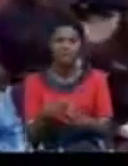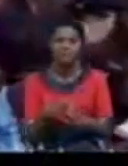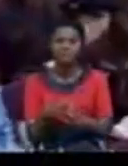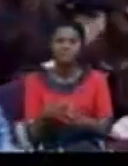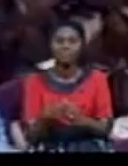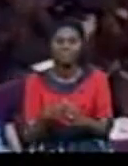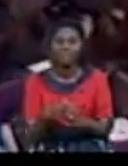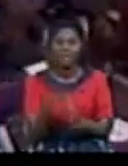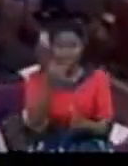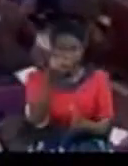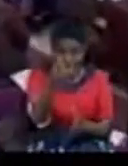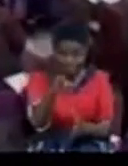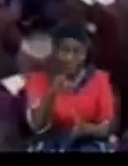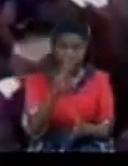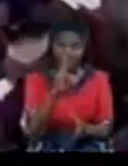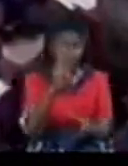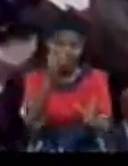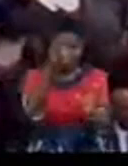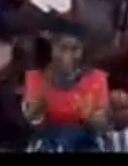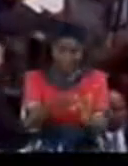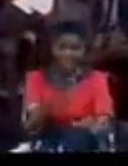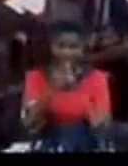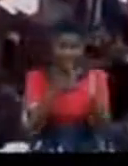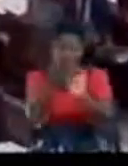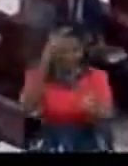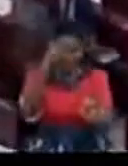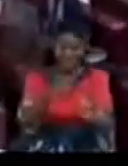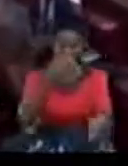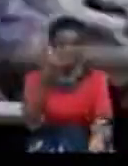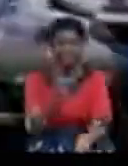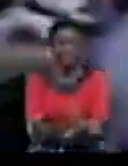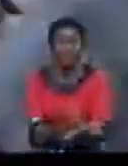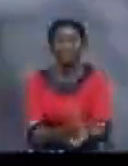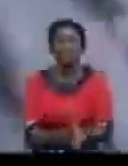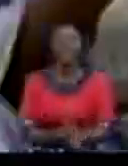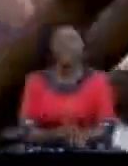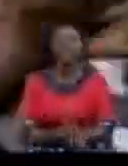You are a partaker in Jesus' name.